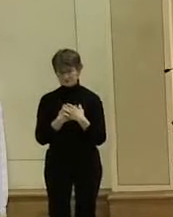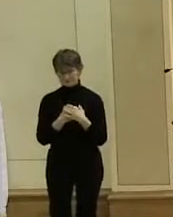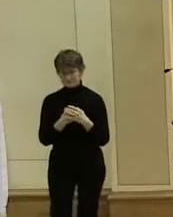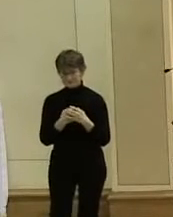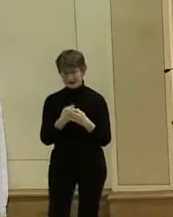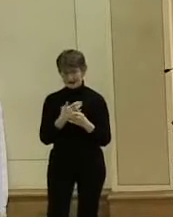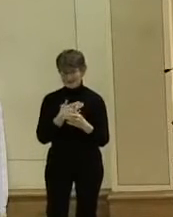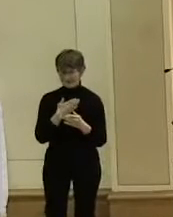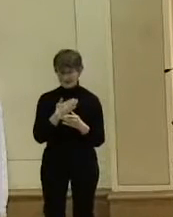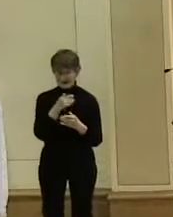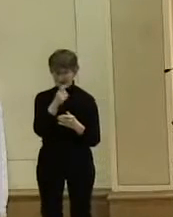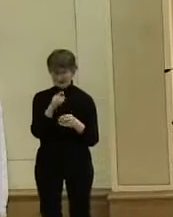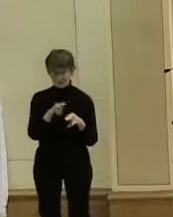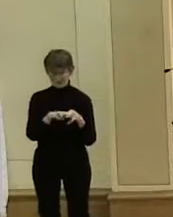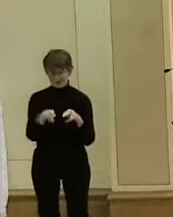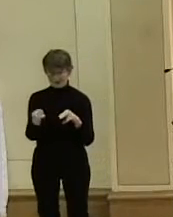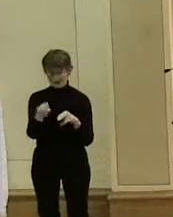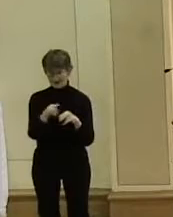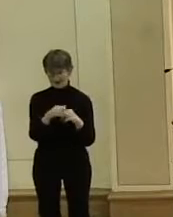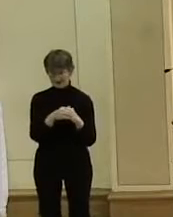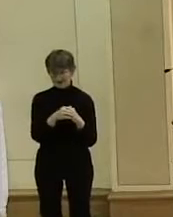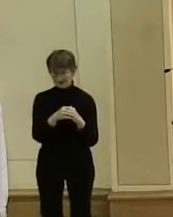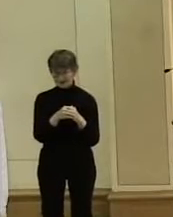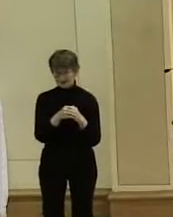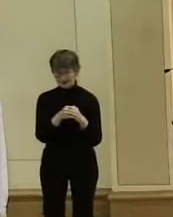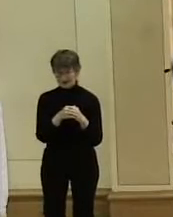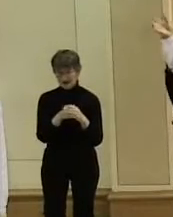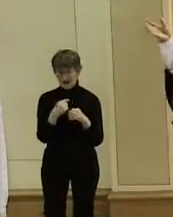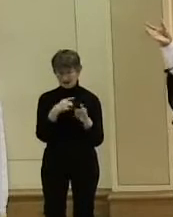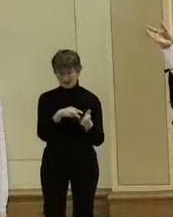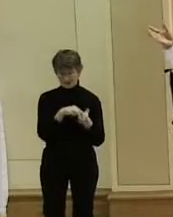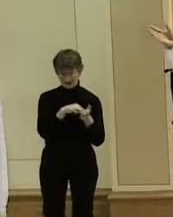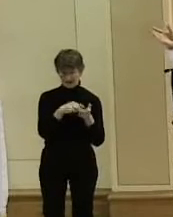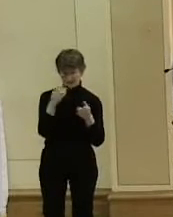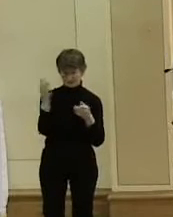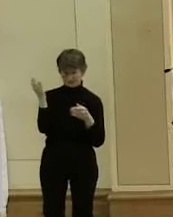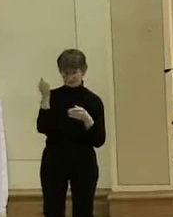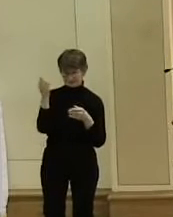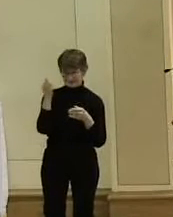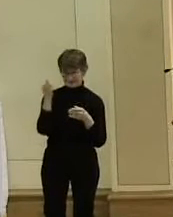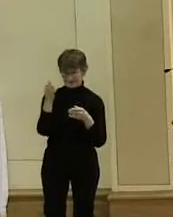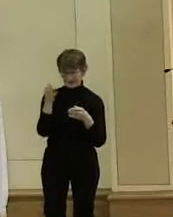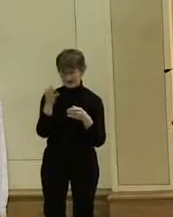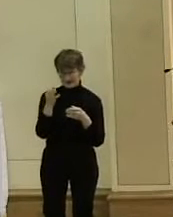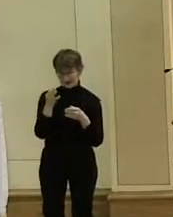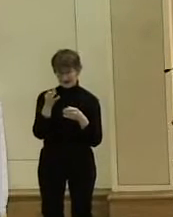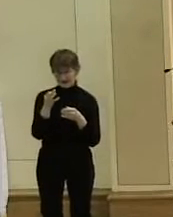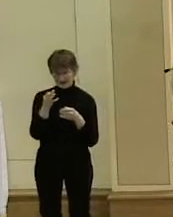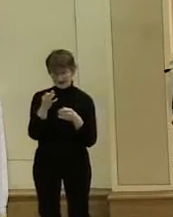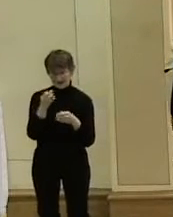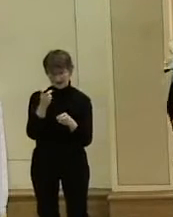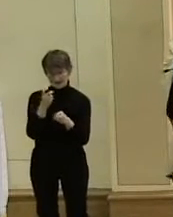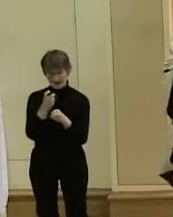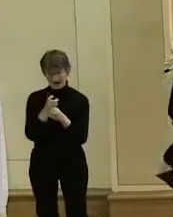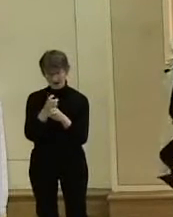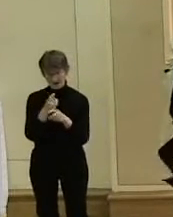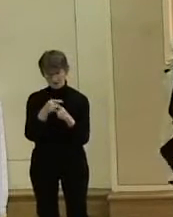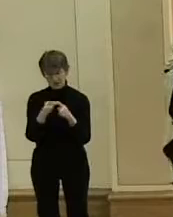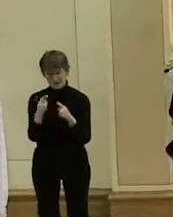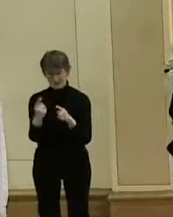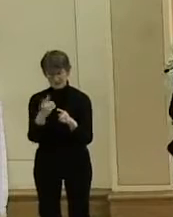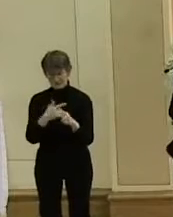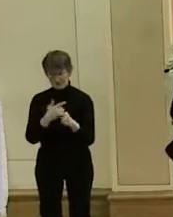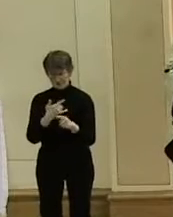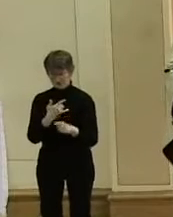pews. I'm glad I get to talk and you get to listen. I tell you, that is a discipline, and you all do